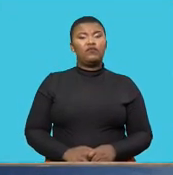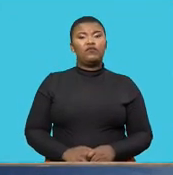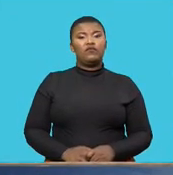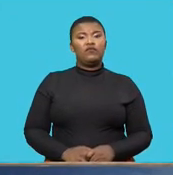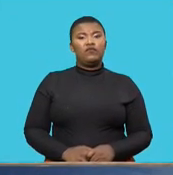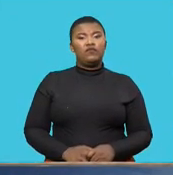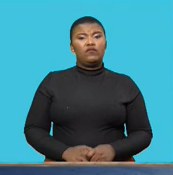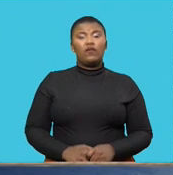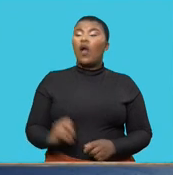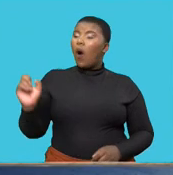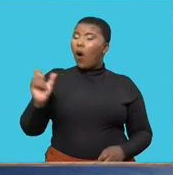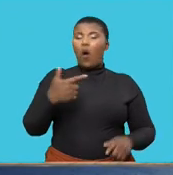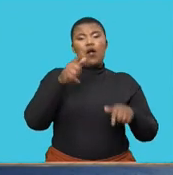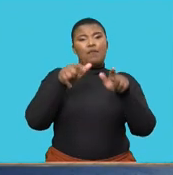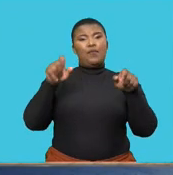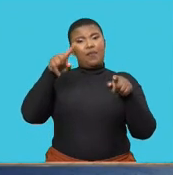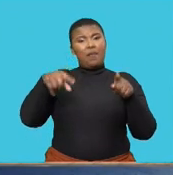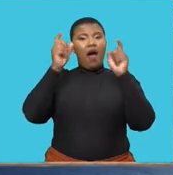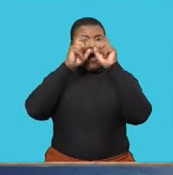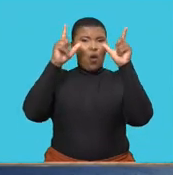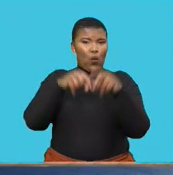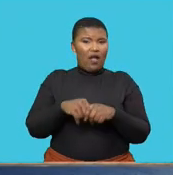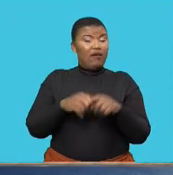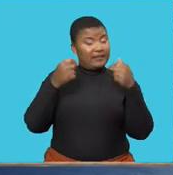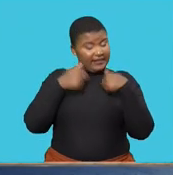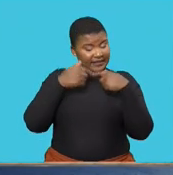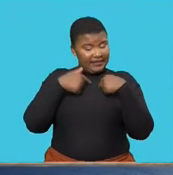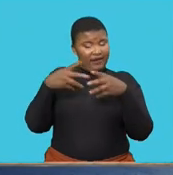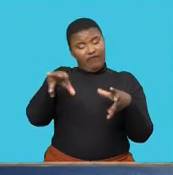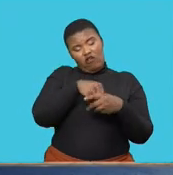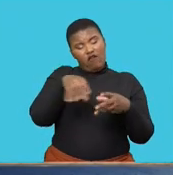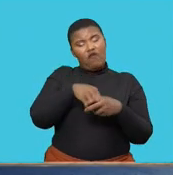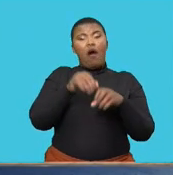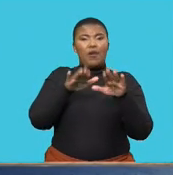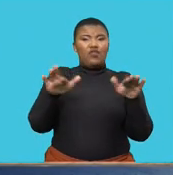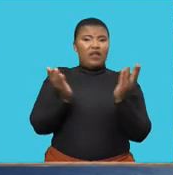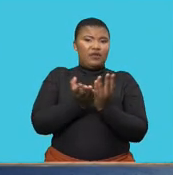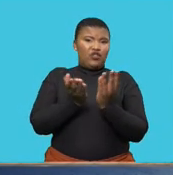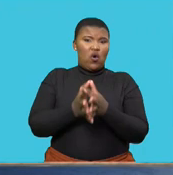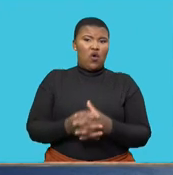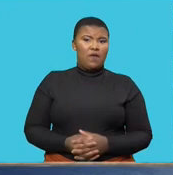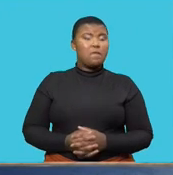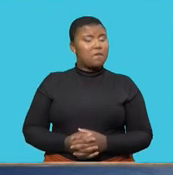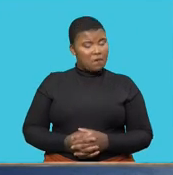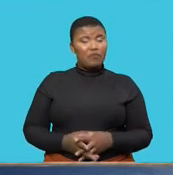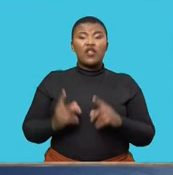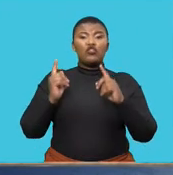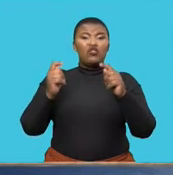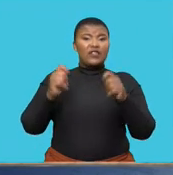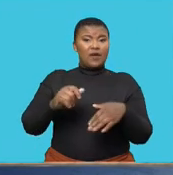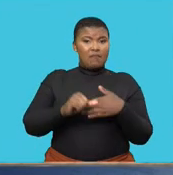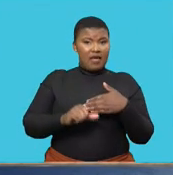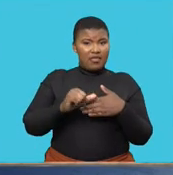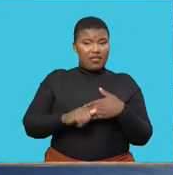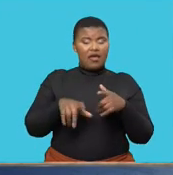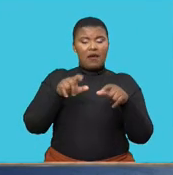then everybody must be aware of it, especially tina slash abantwana besikolo ukuthi bangu transport month abantu abaningi